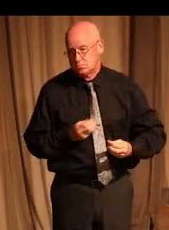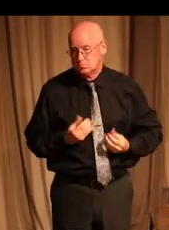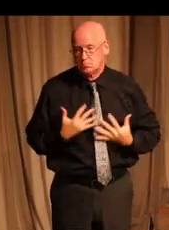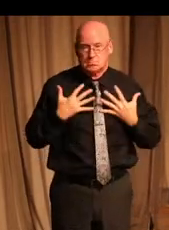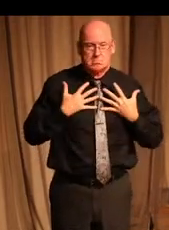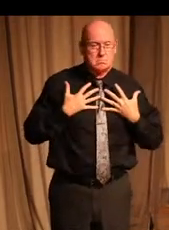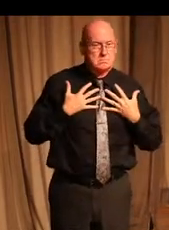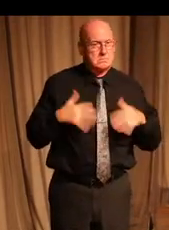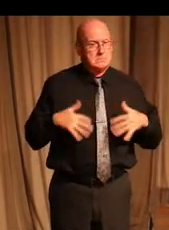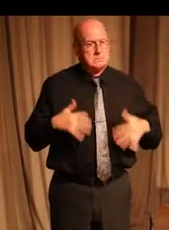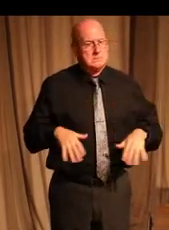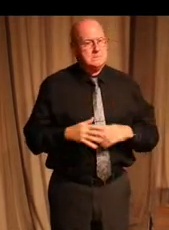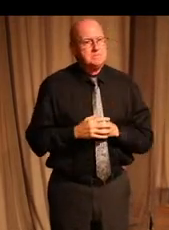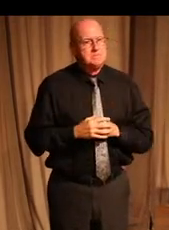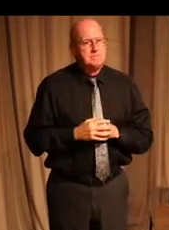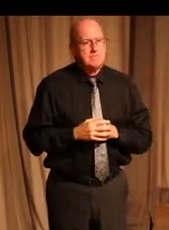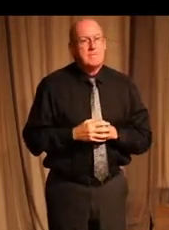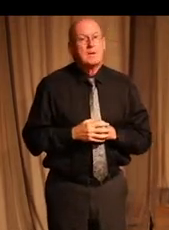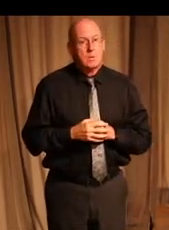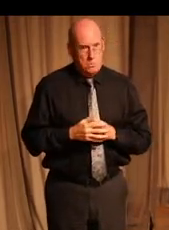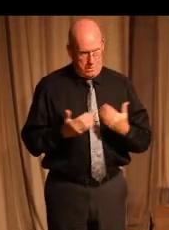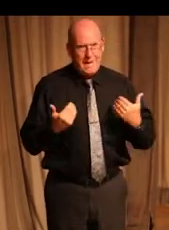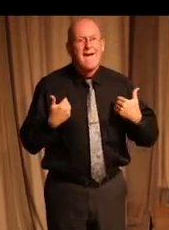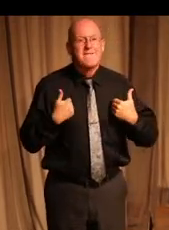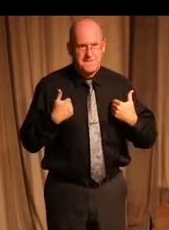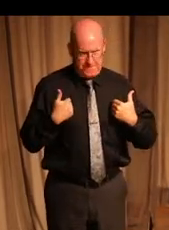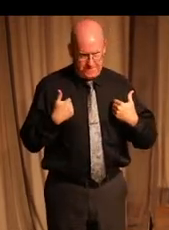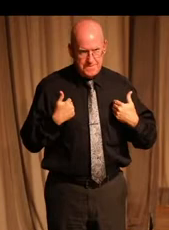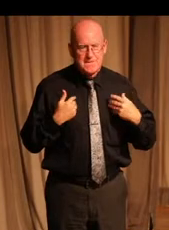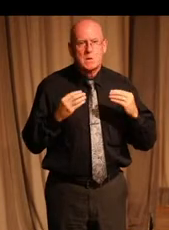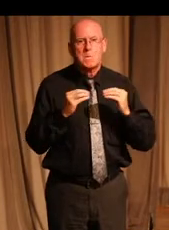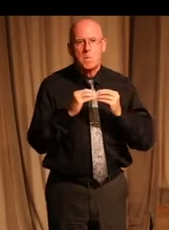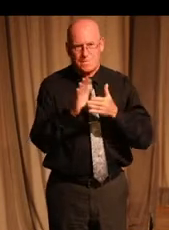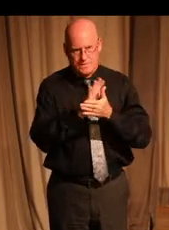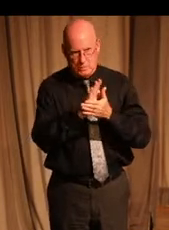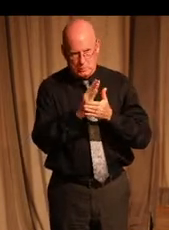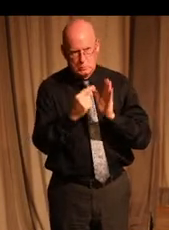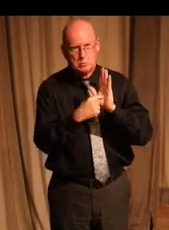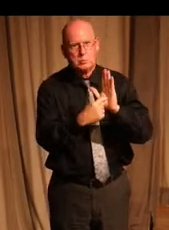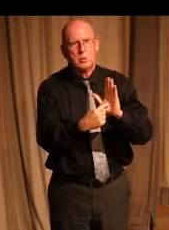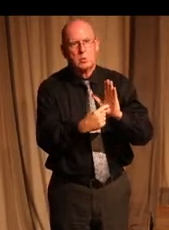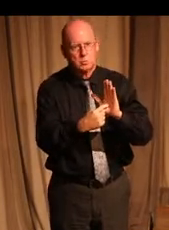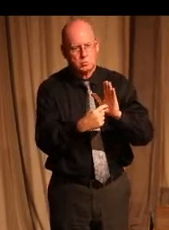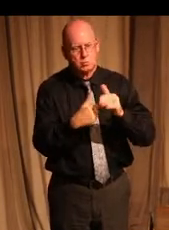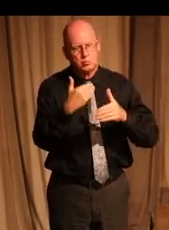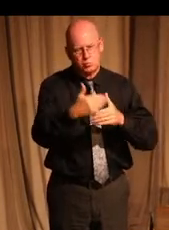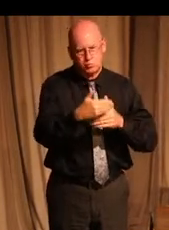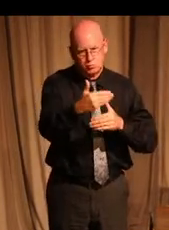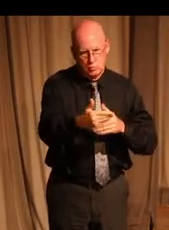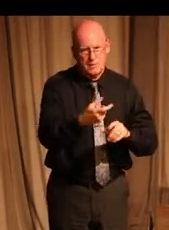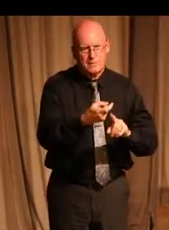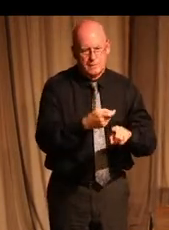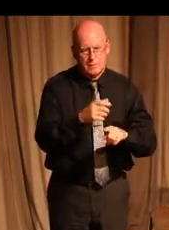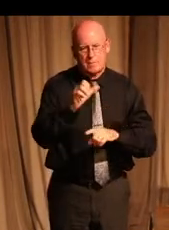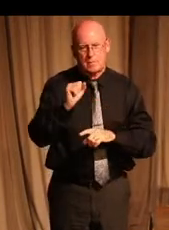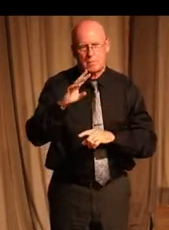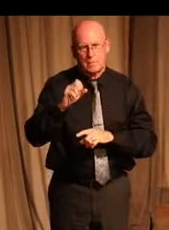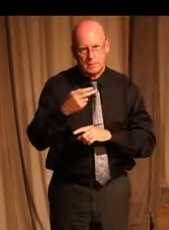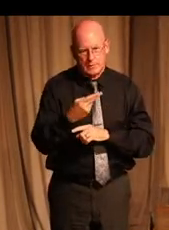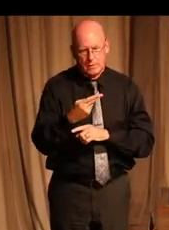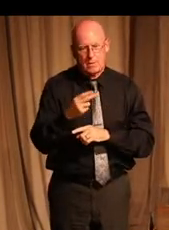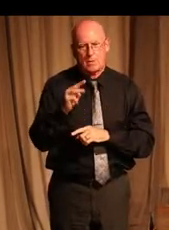everybody. We do have some more films from Sarah Maldoror coming